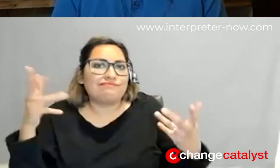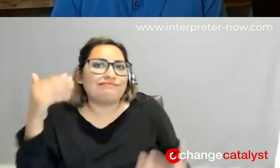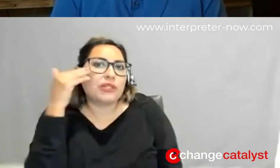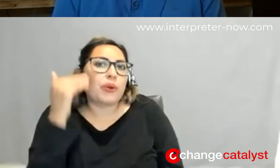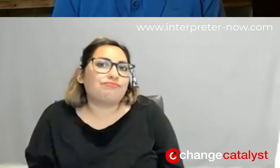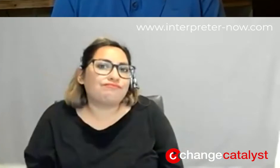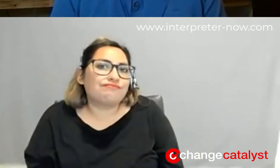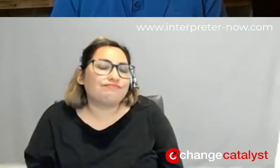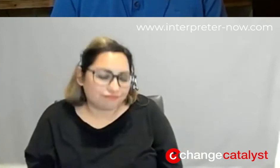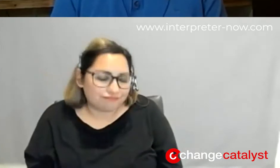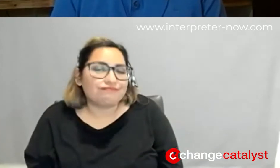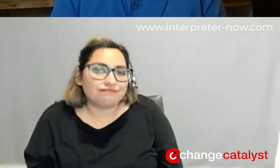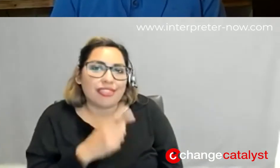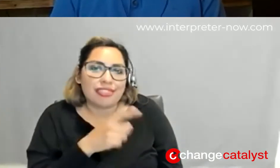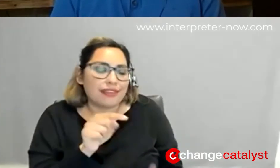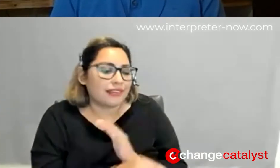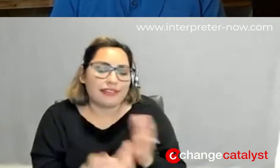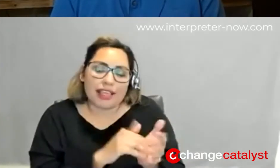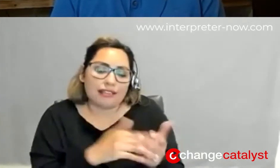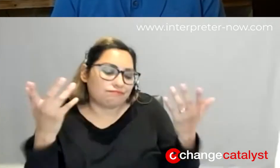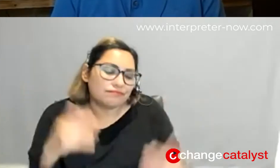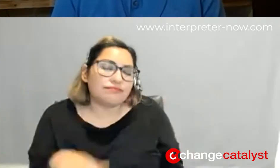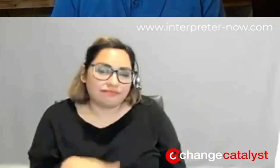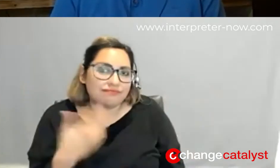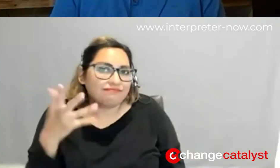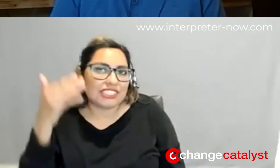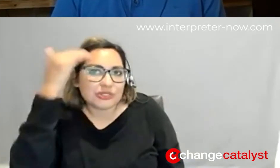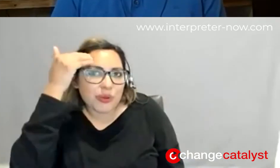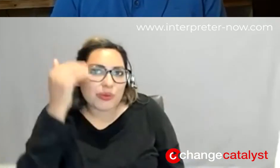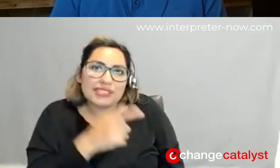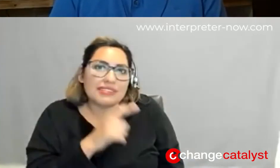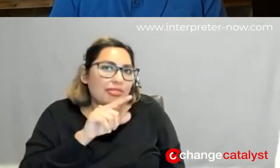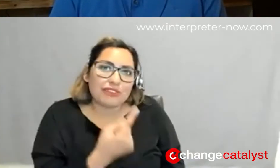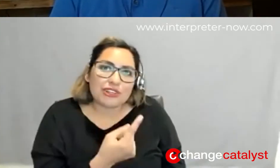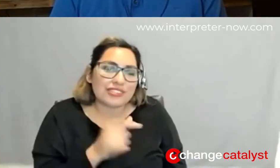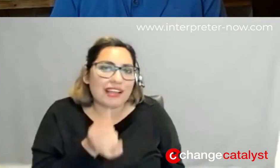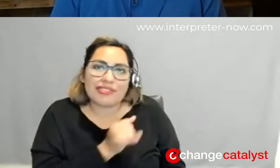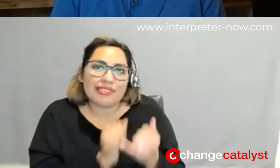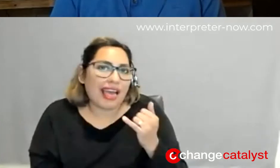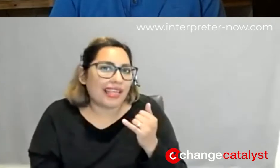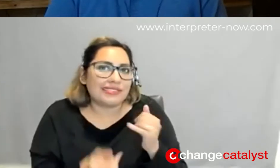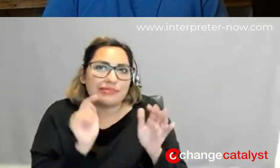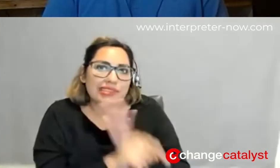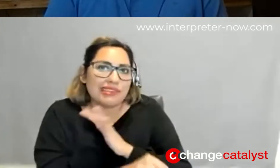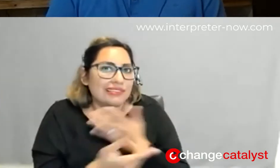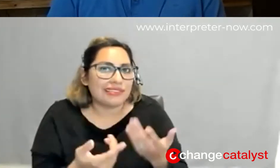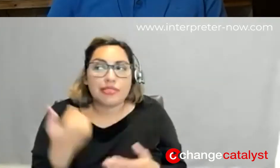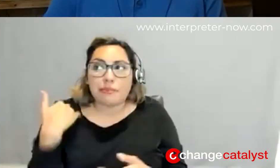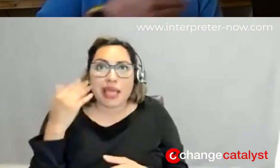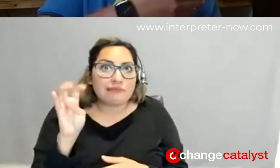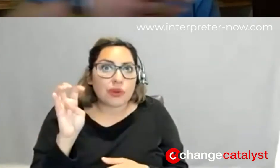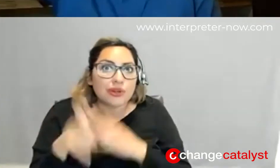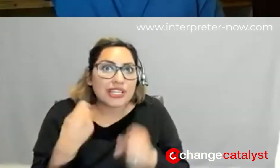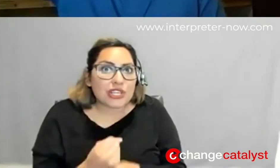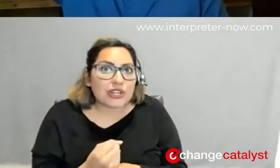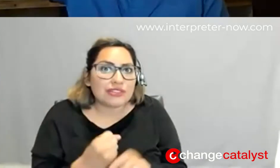they got another one. He's not the first one that year. He wasn't the last. And in the last 400 years, he's just